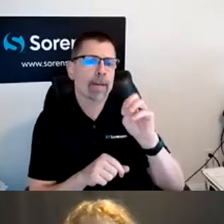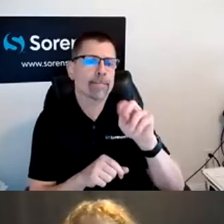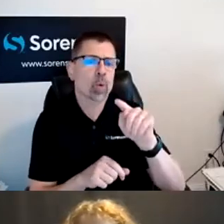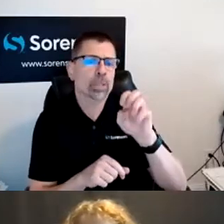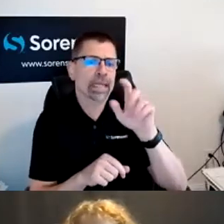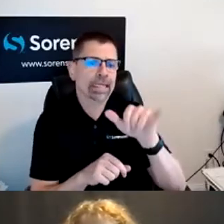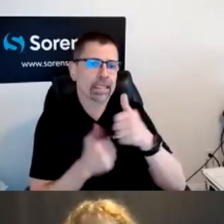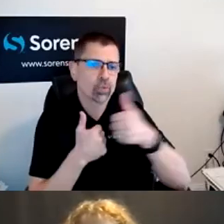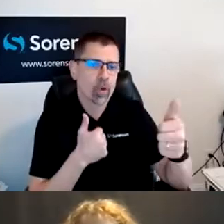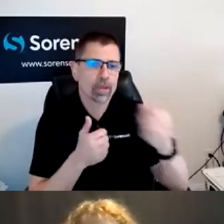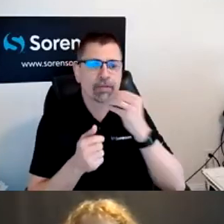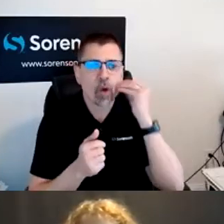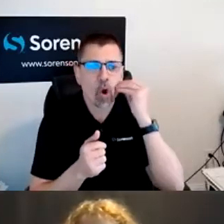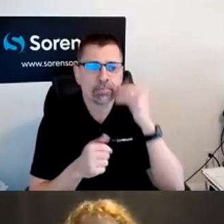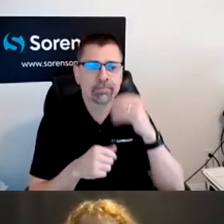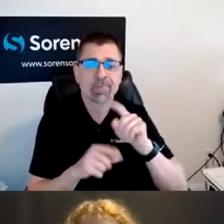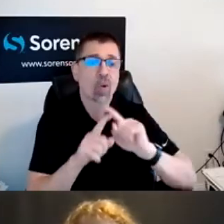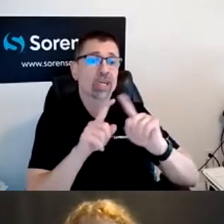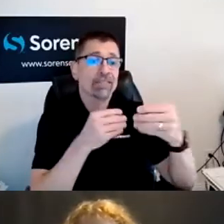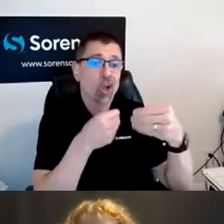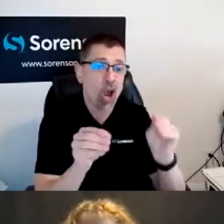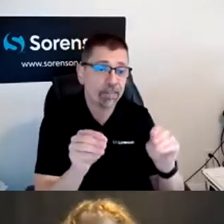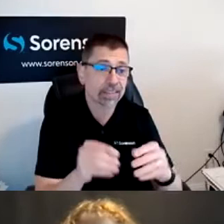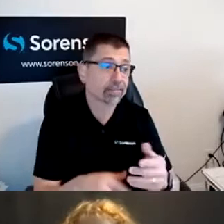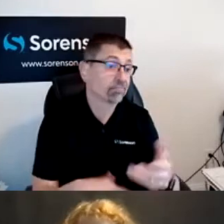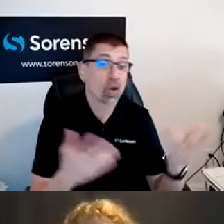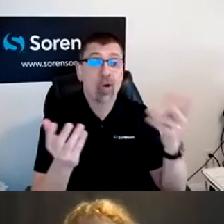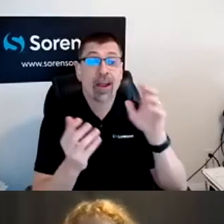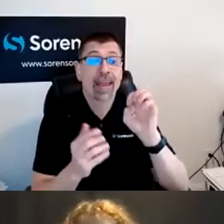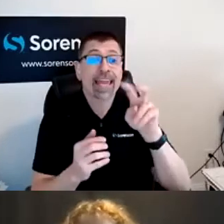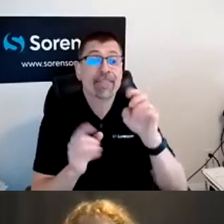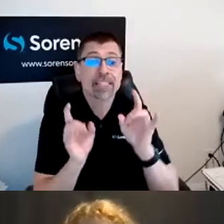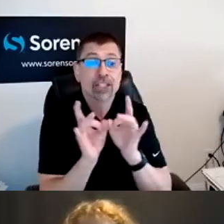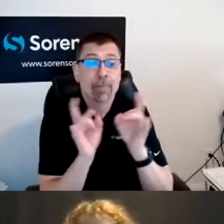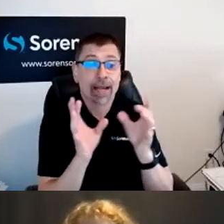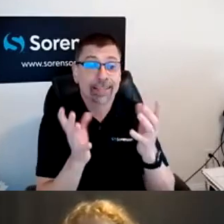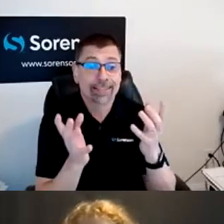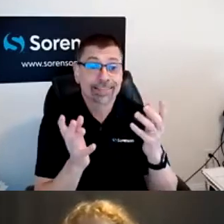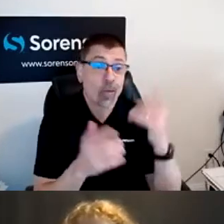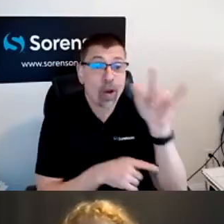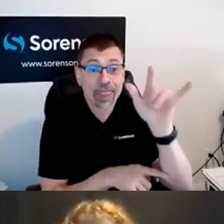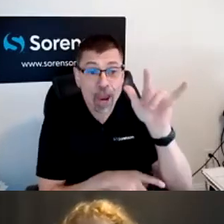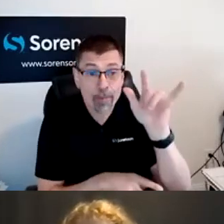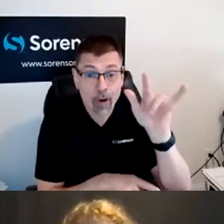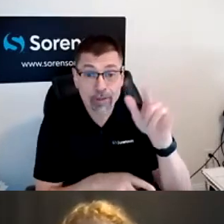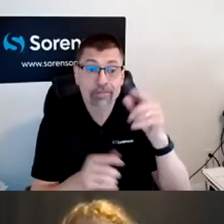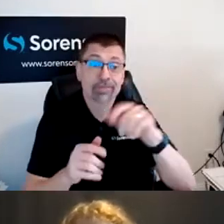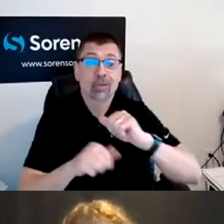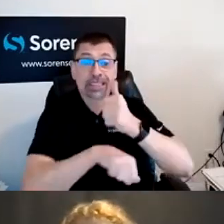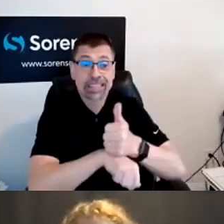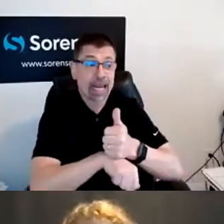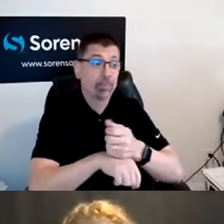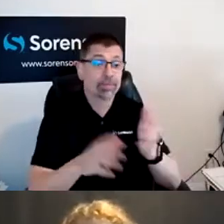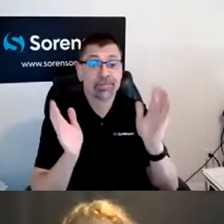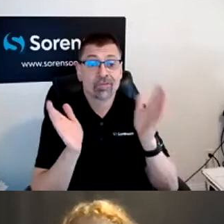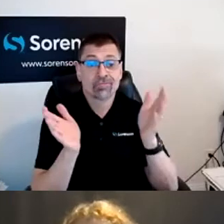something else, you can then work remotely and do that from home or in a different office. If you're not based in one particular place, let's say you're